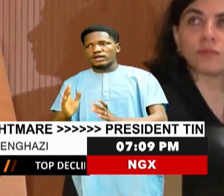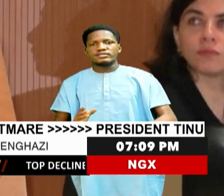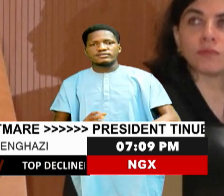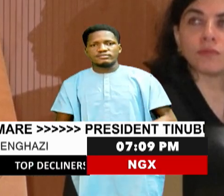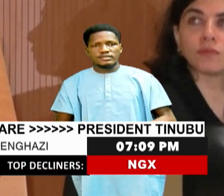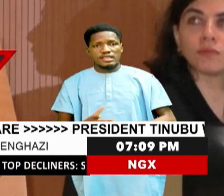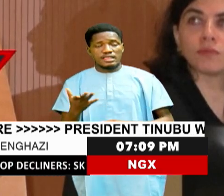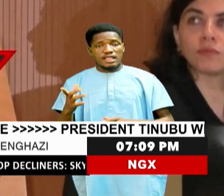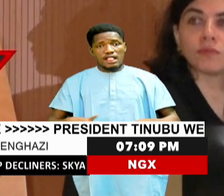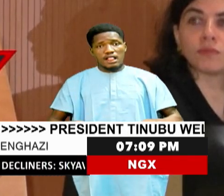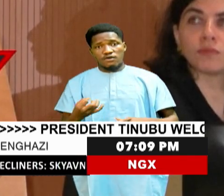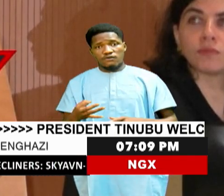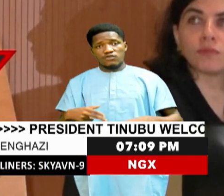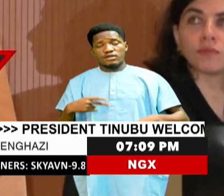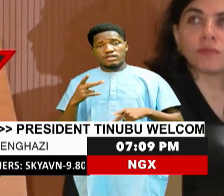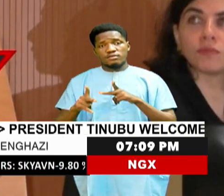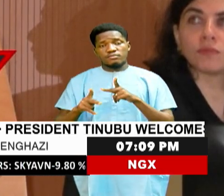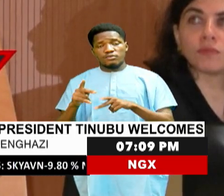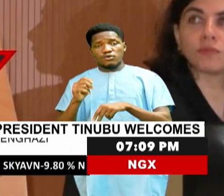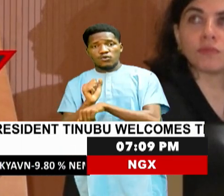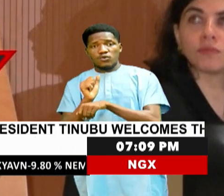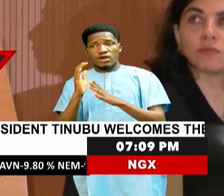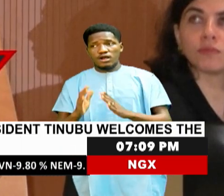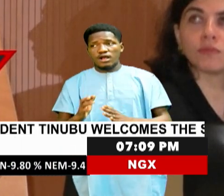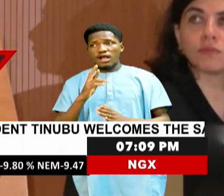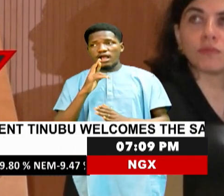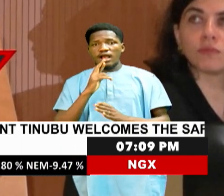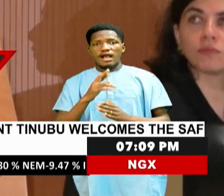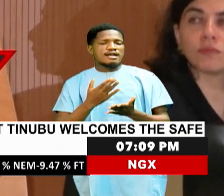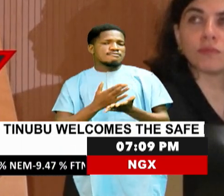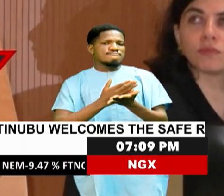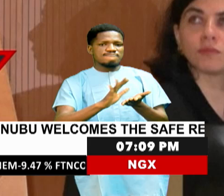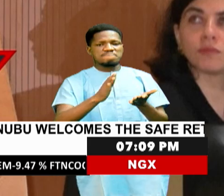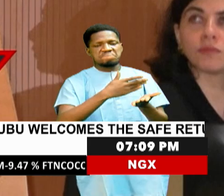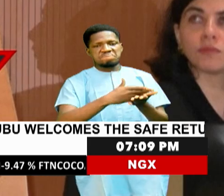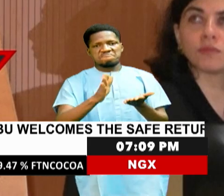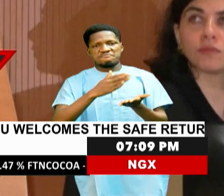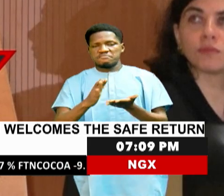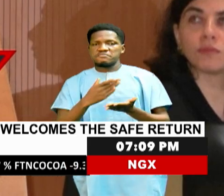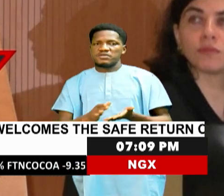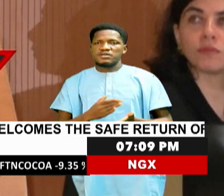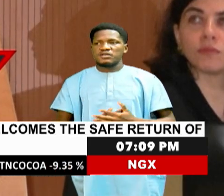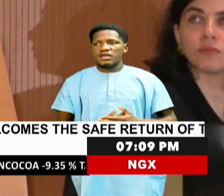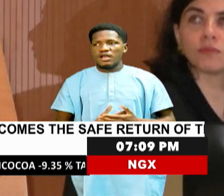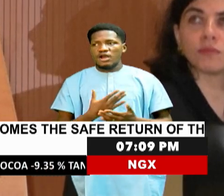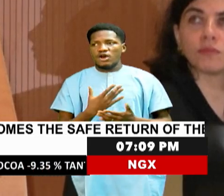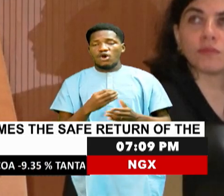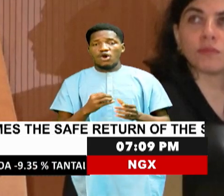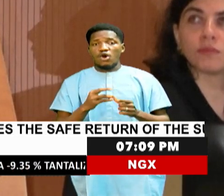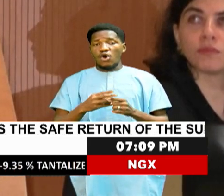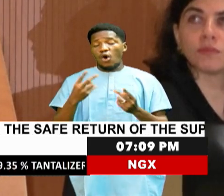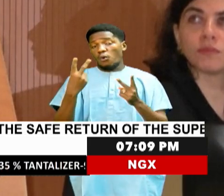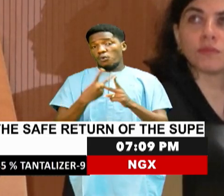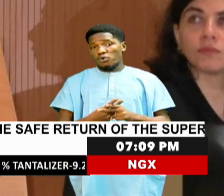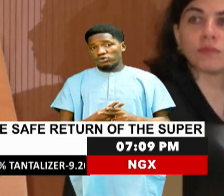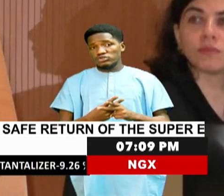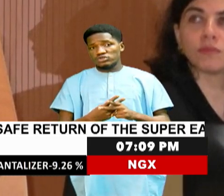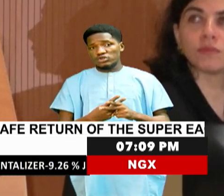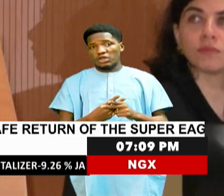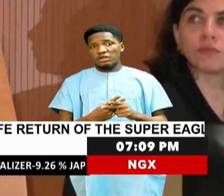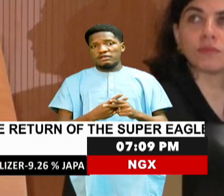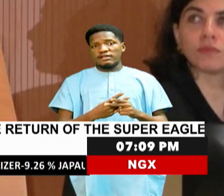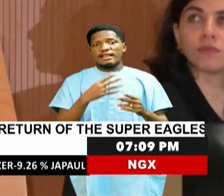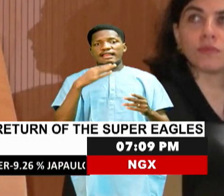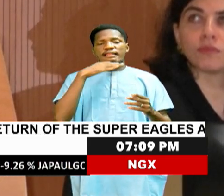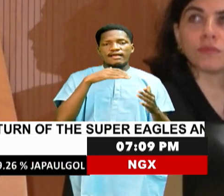humanitarians are dismissed as mere collateral damage, or worse, maligned as somehow culpable